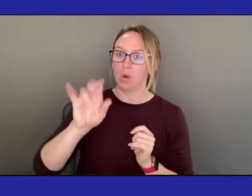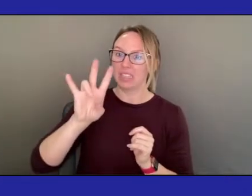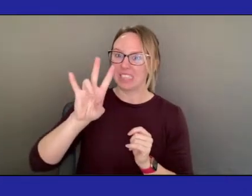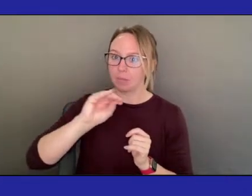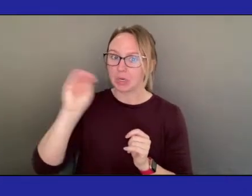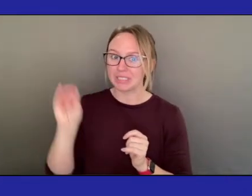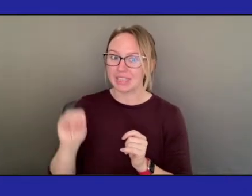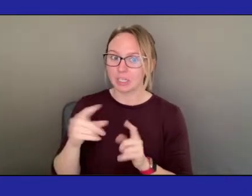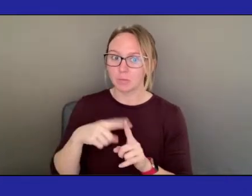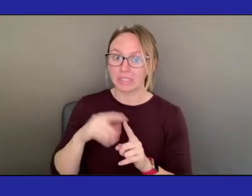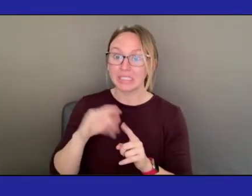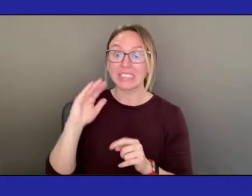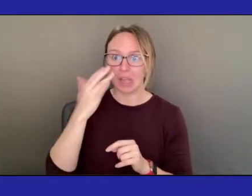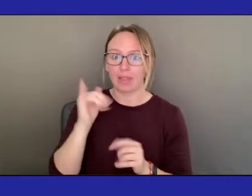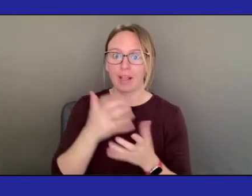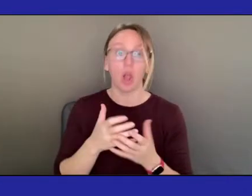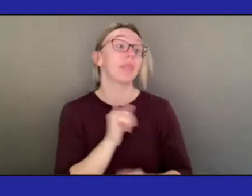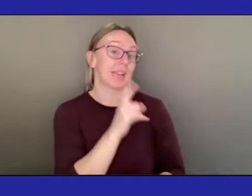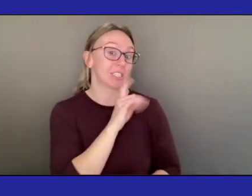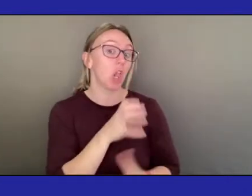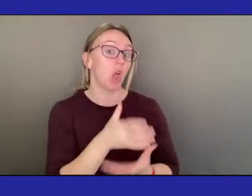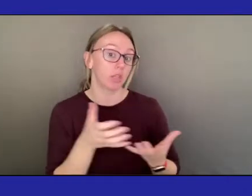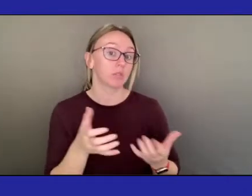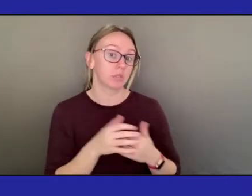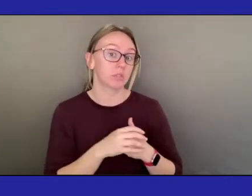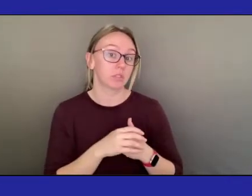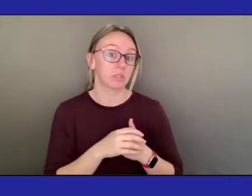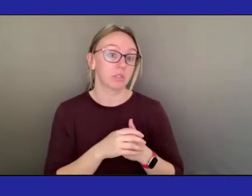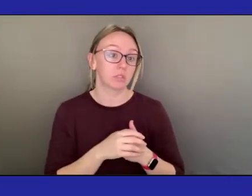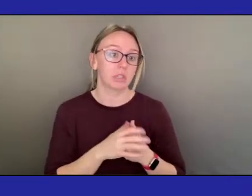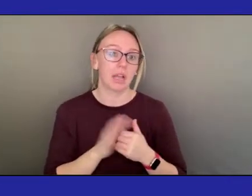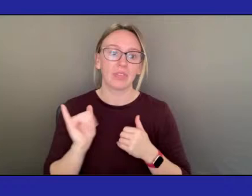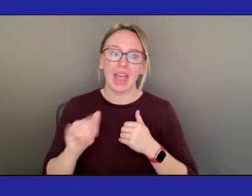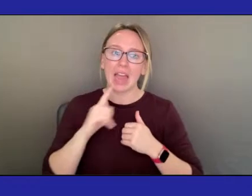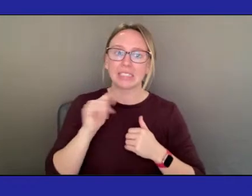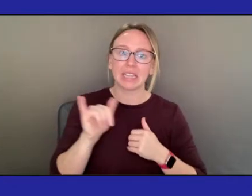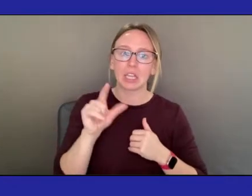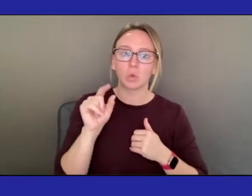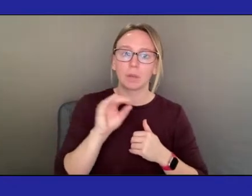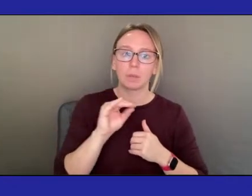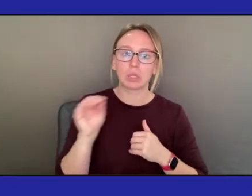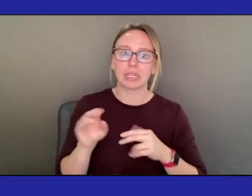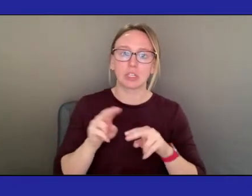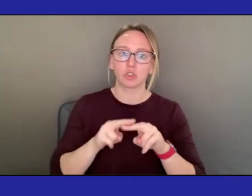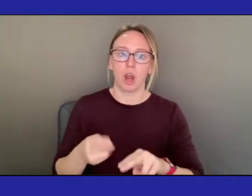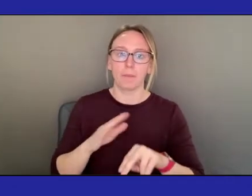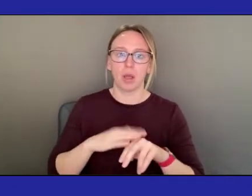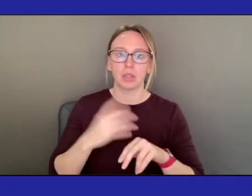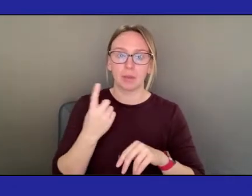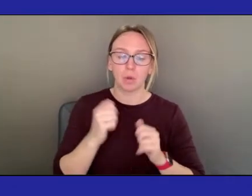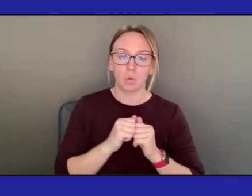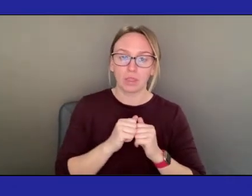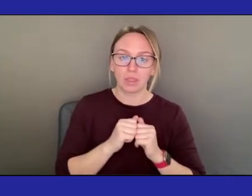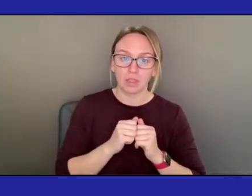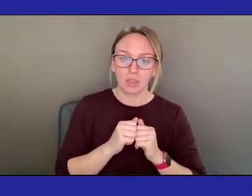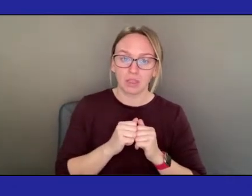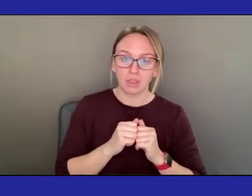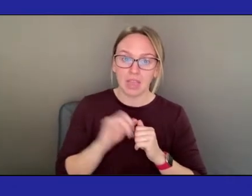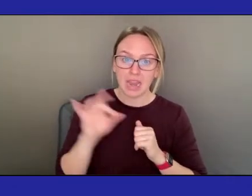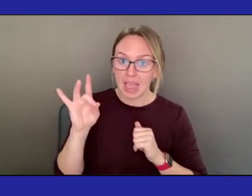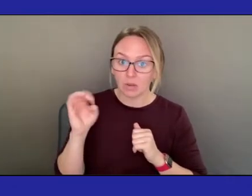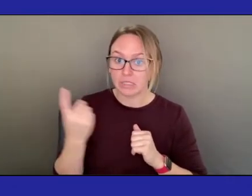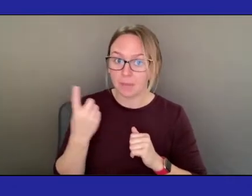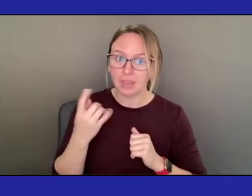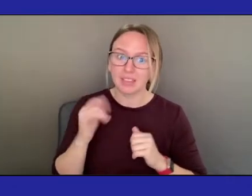lot, It's a lot. and it's like a 20% drop on like somebody with an 8 or something, or Yeah. And